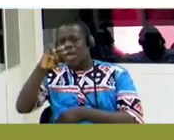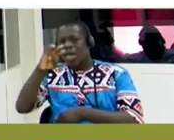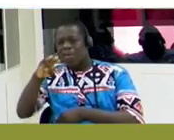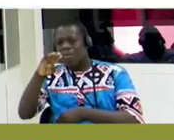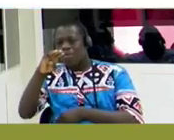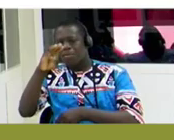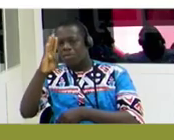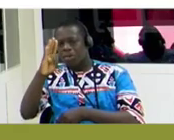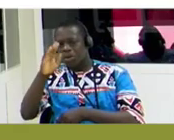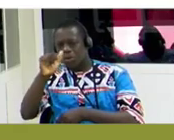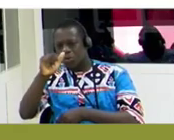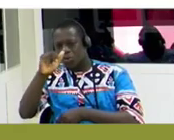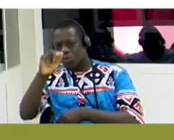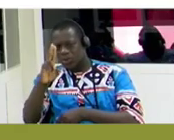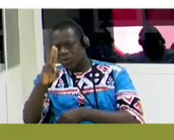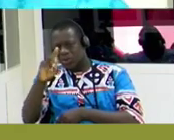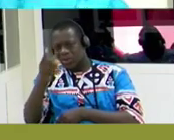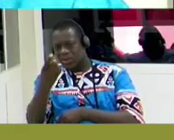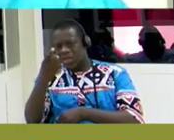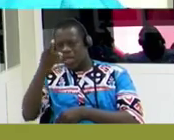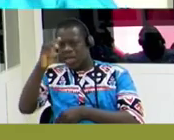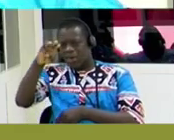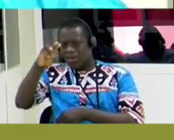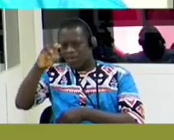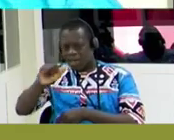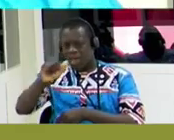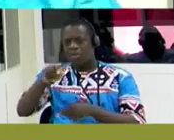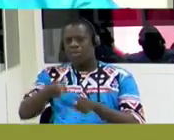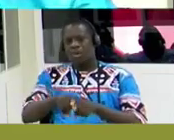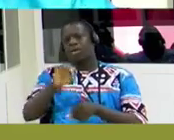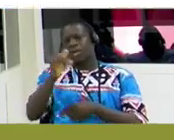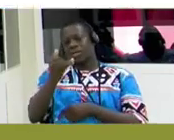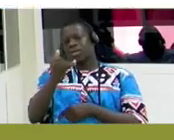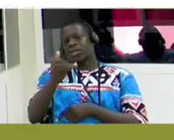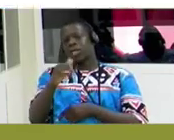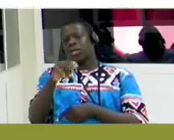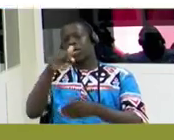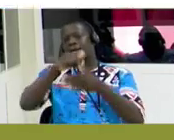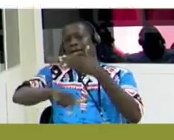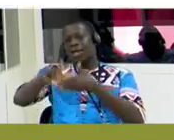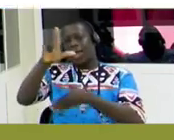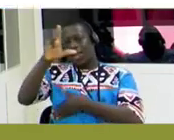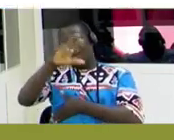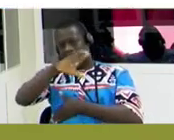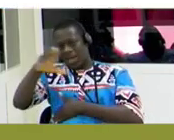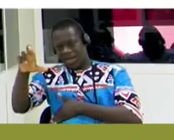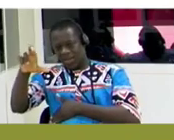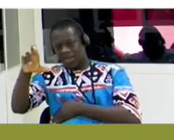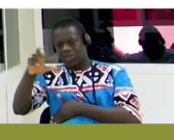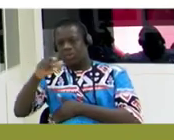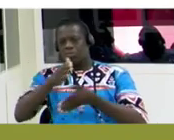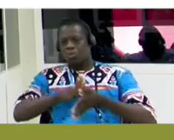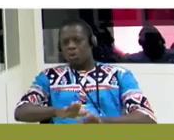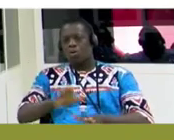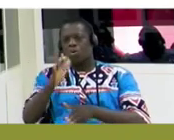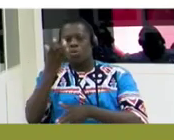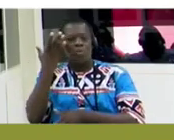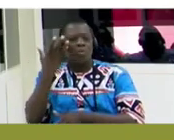M-B-U-G-U-M-A. Good. In Lower Nyomi district. Yes, sir. And what's your date of birth? 11